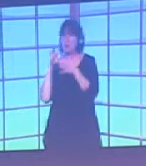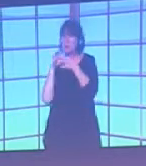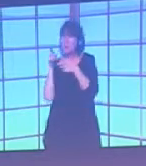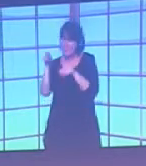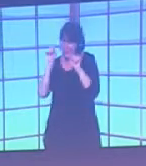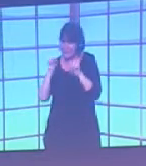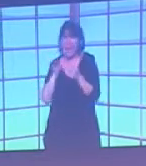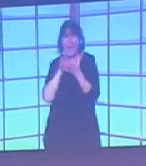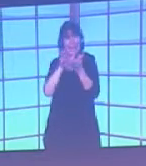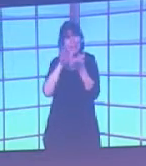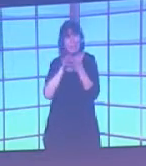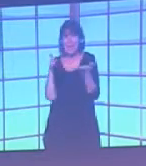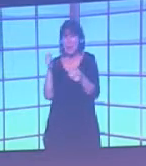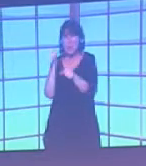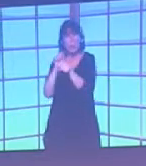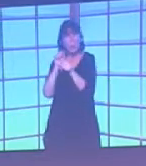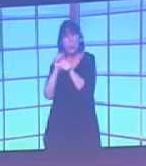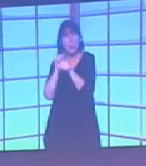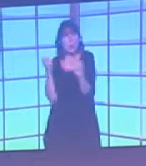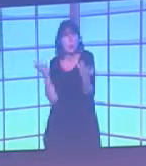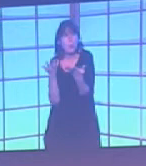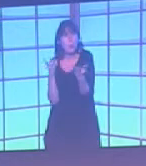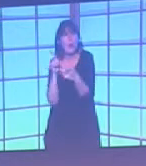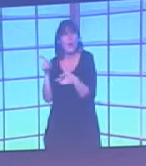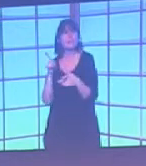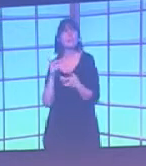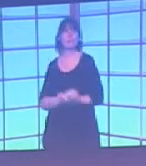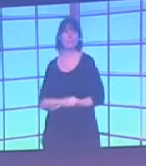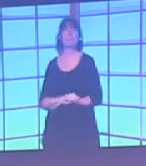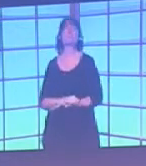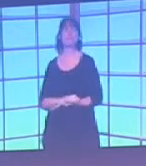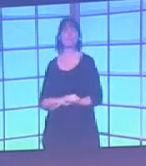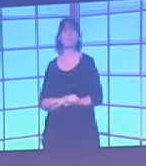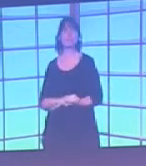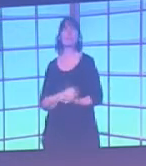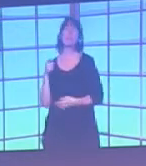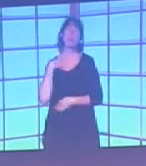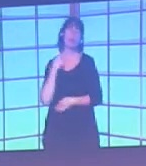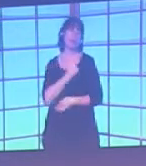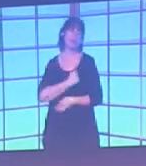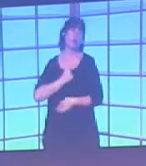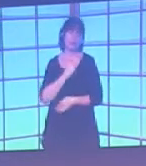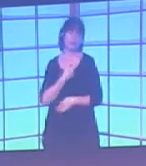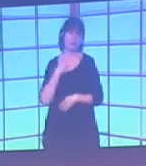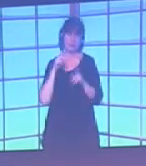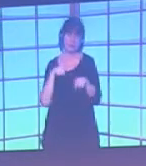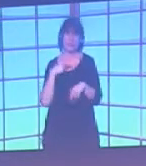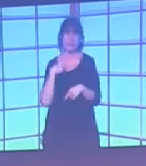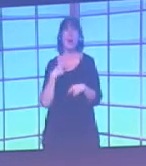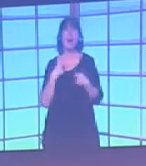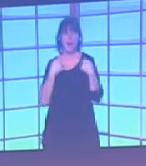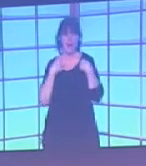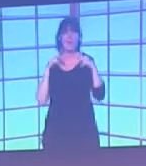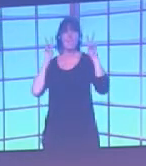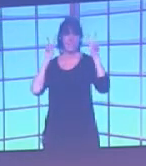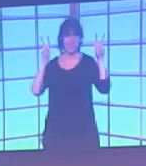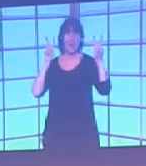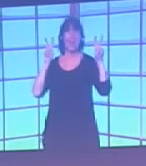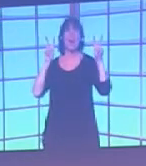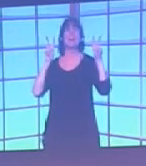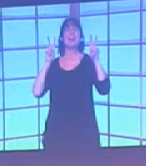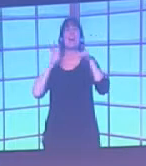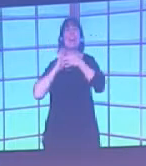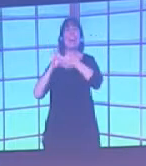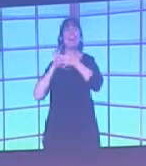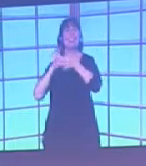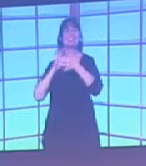some of the work that you're doing. Yeah, sure. So I just want to apologise first, because although I'm fans liaison, I haven't done much